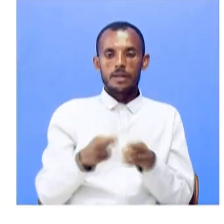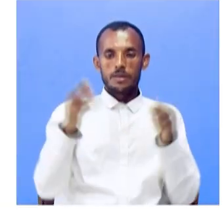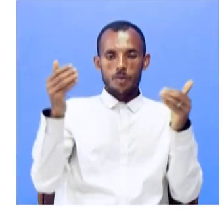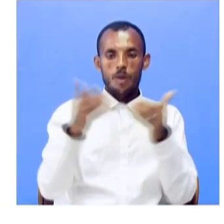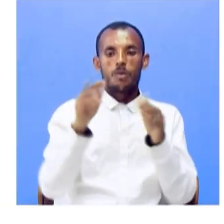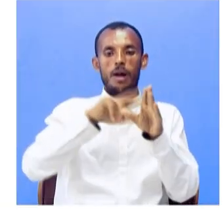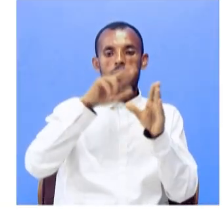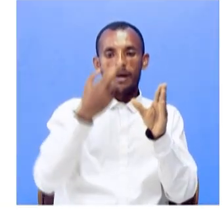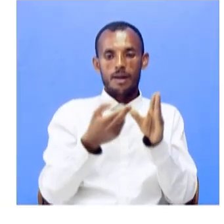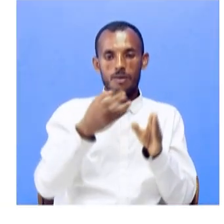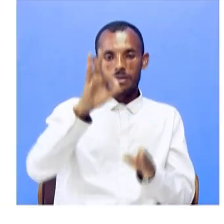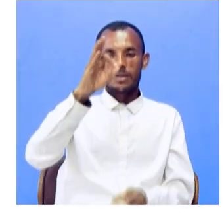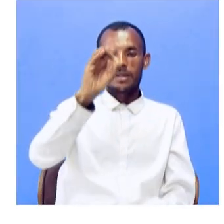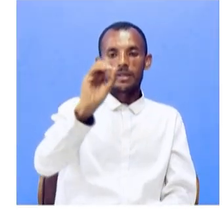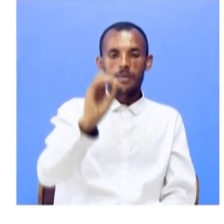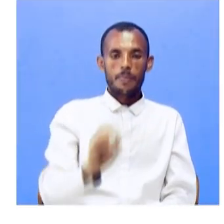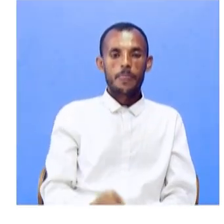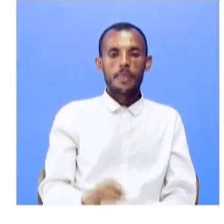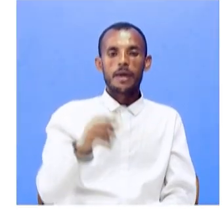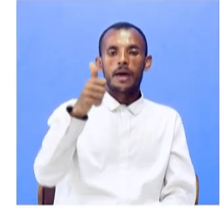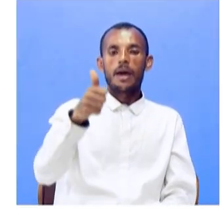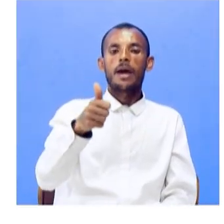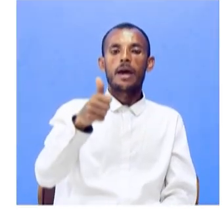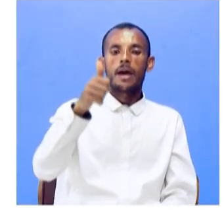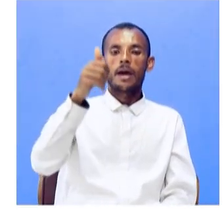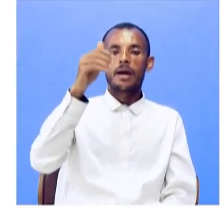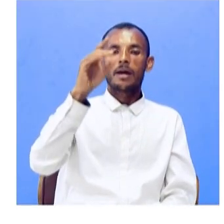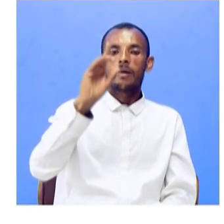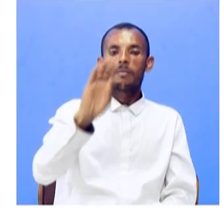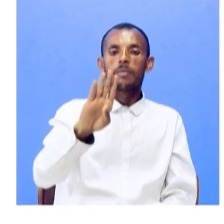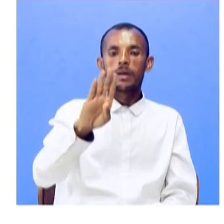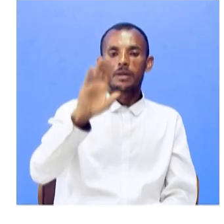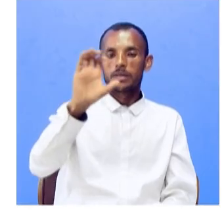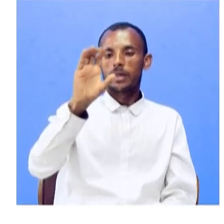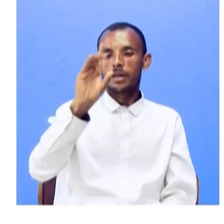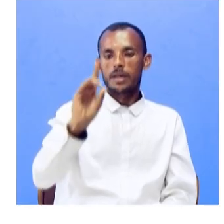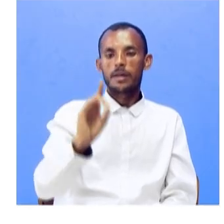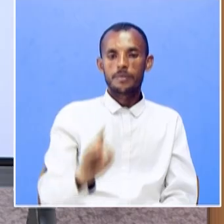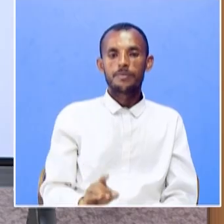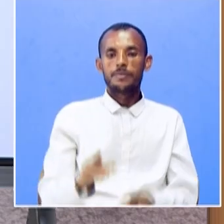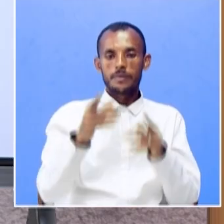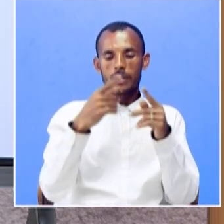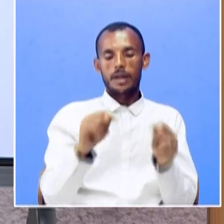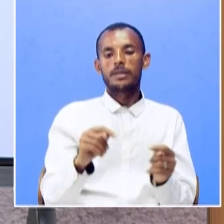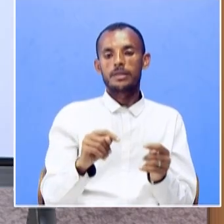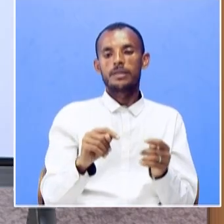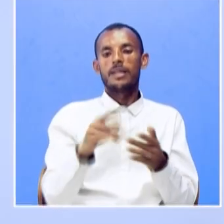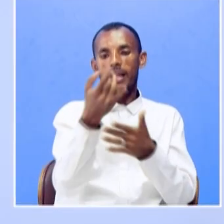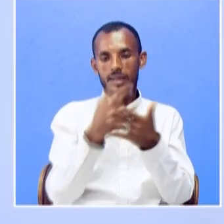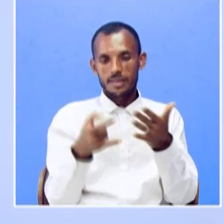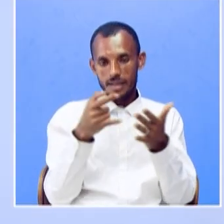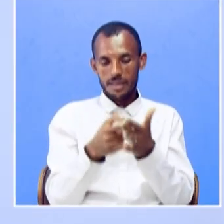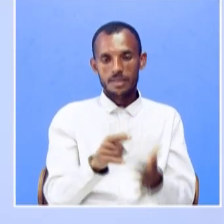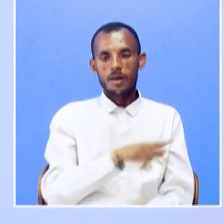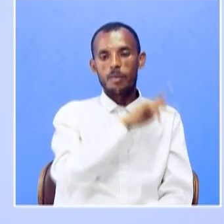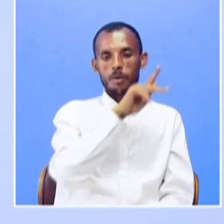here, let's take this rectangle A, B, C, D and try to list its properties here.